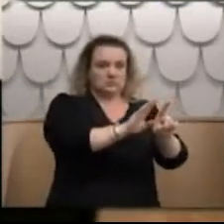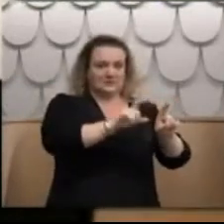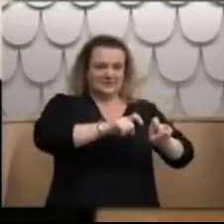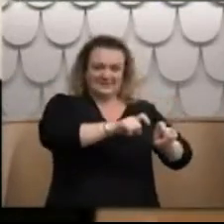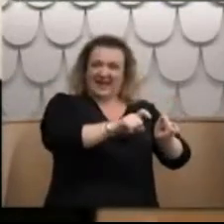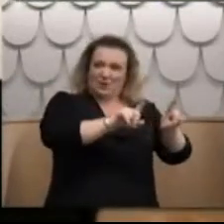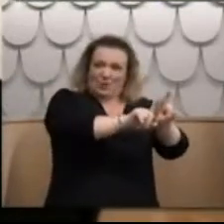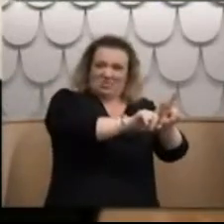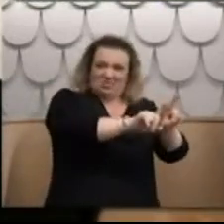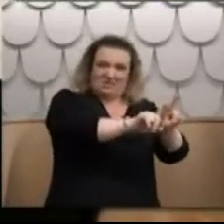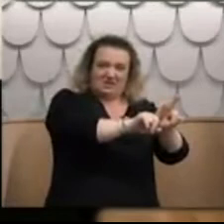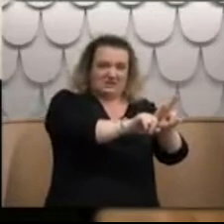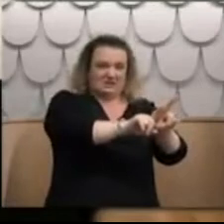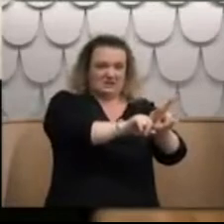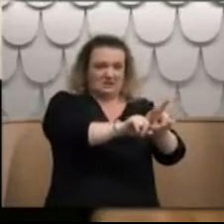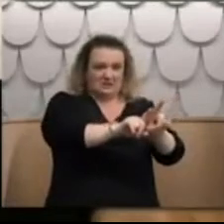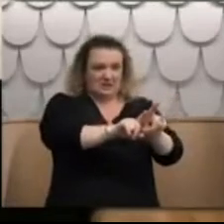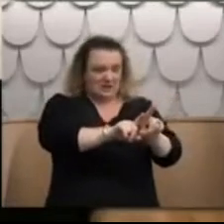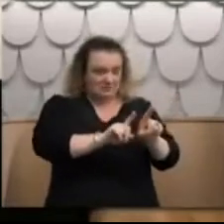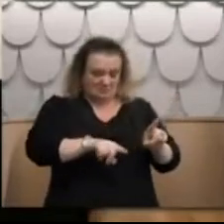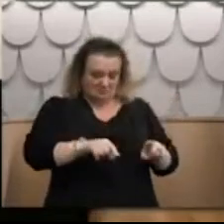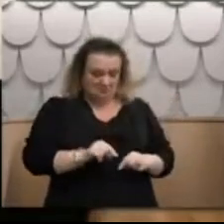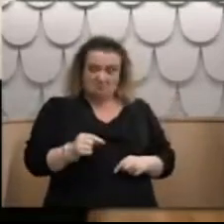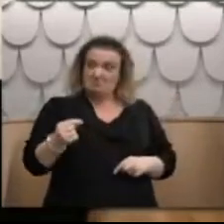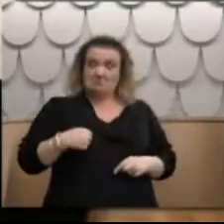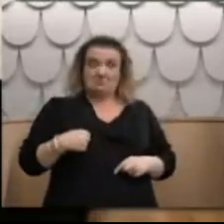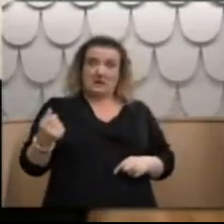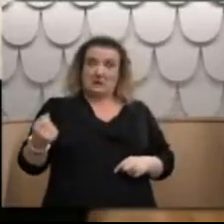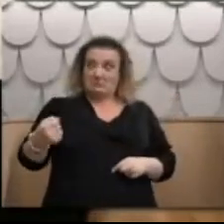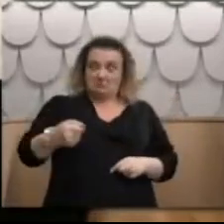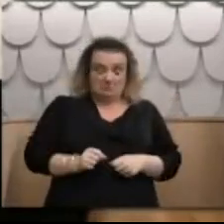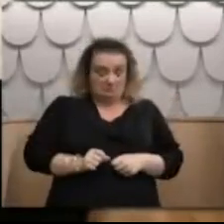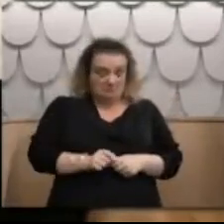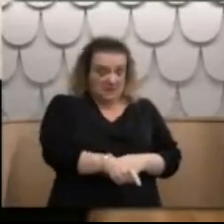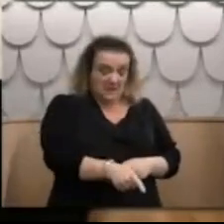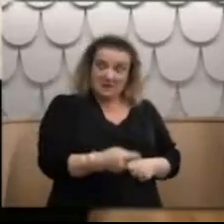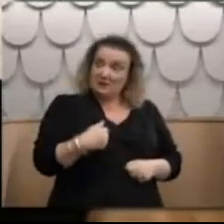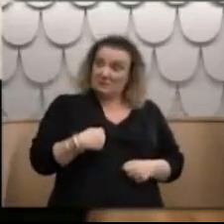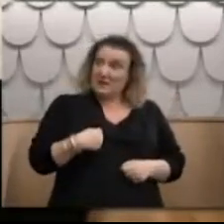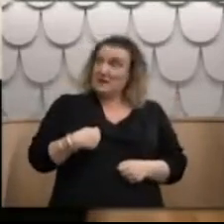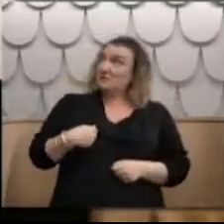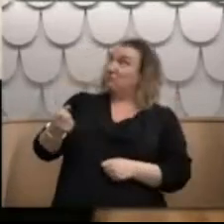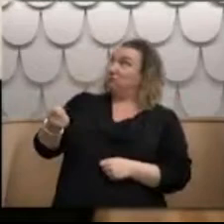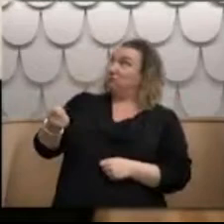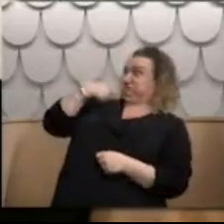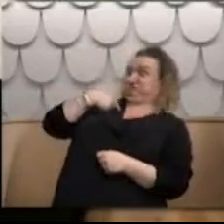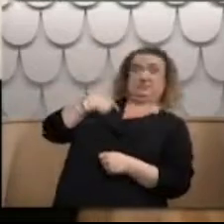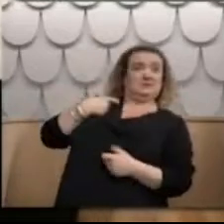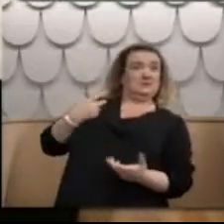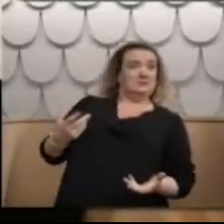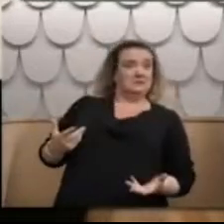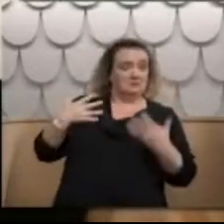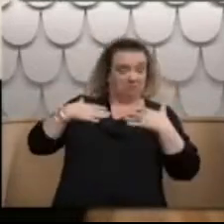Howard Lawrence, and he pissed all over me. This was one of the nurses at Lake Alice. Lake Alice pissed all over